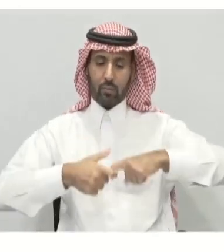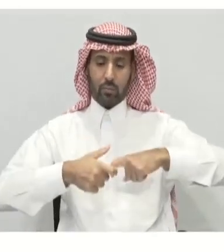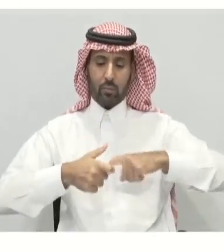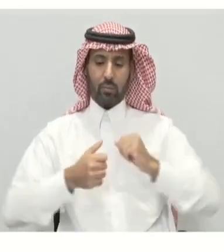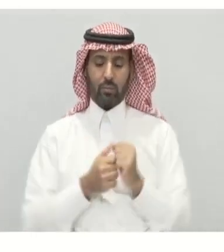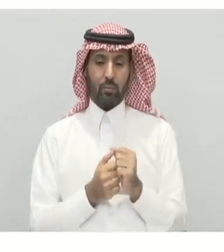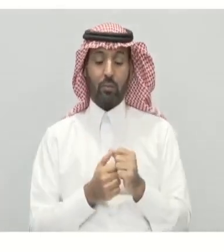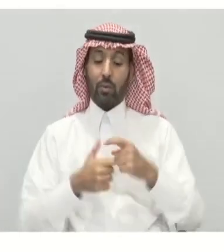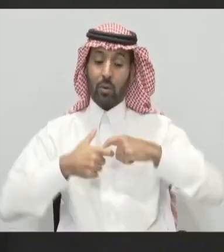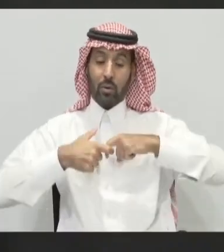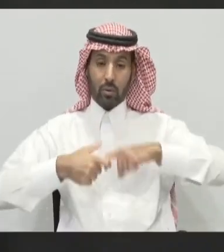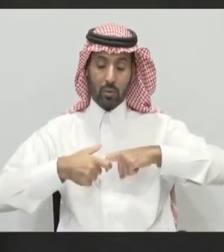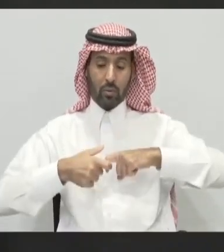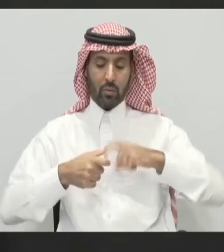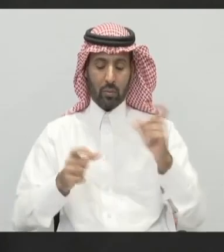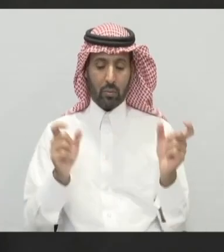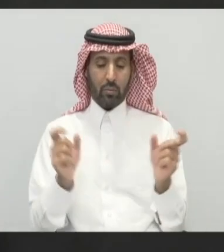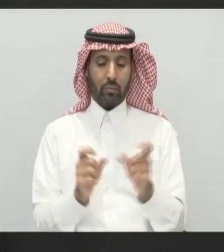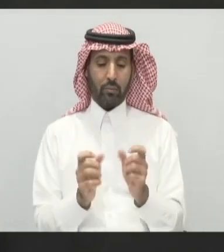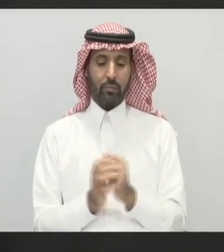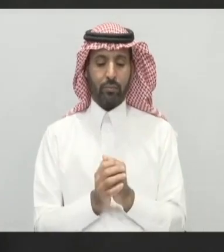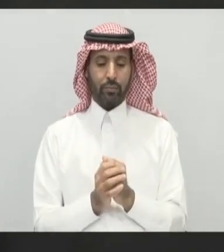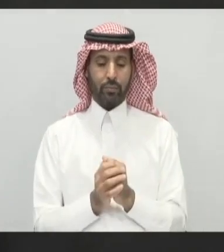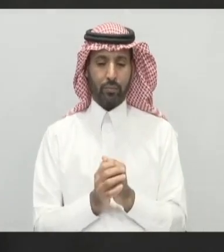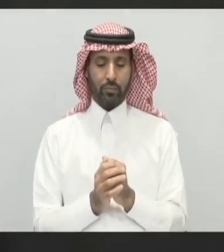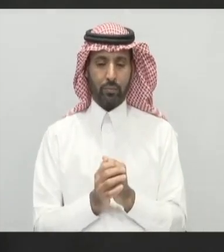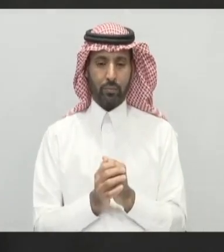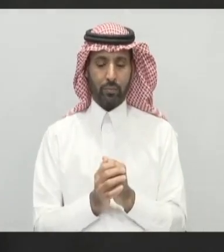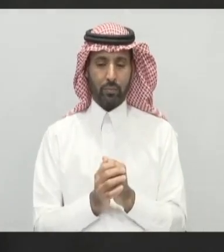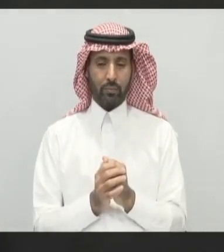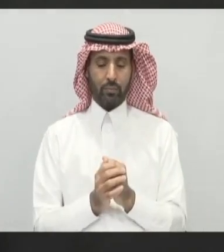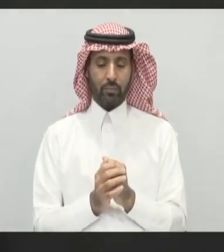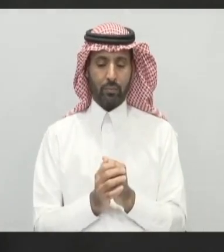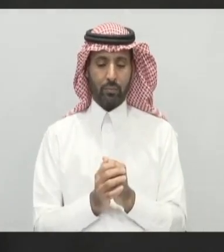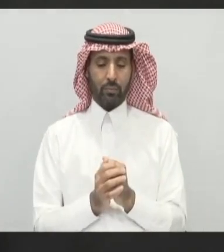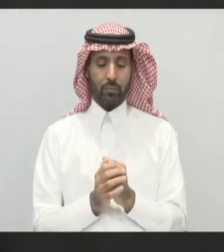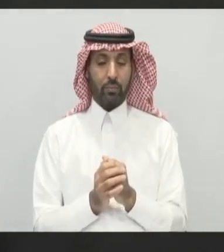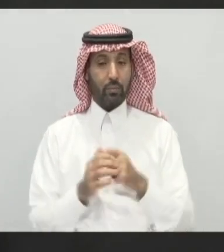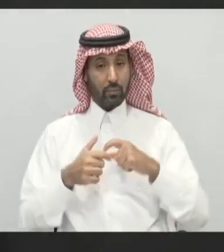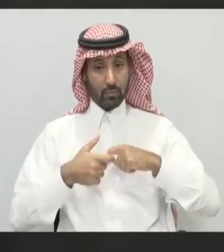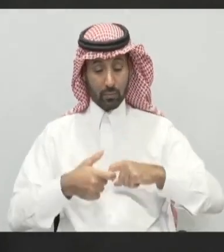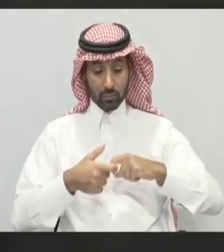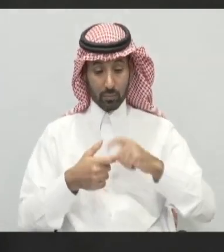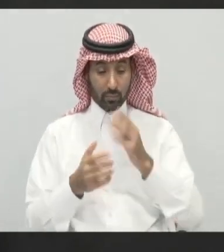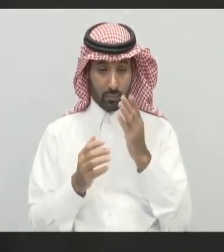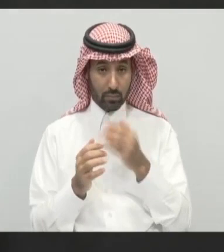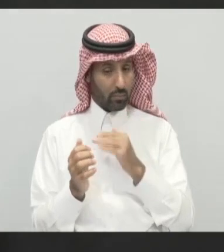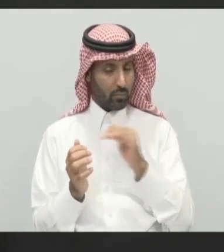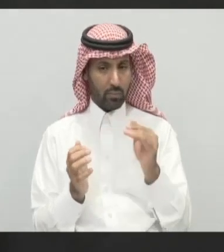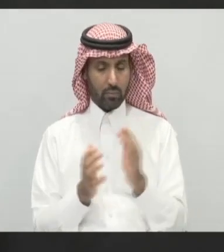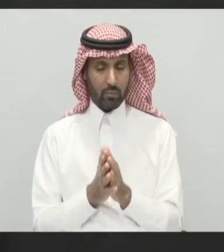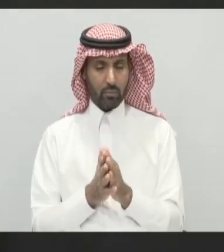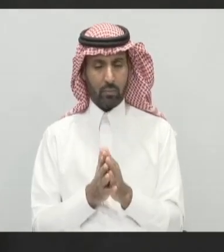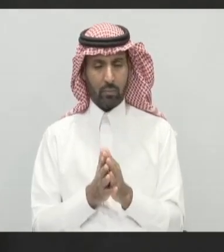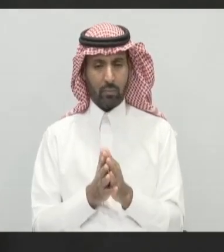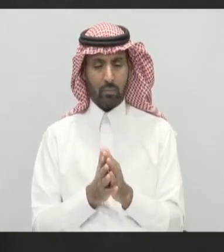to link between the particle and the verb. Link them together. Do not put a schwa in the middle,